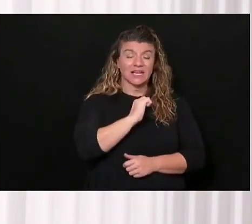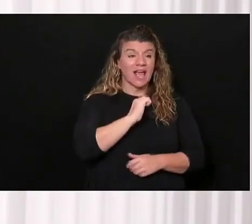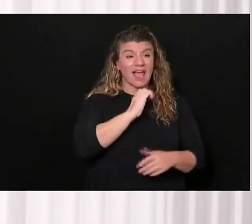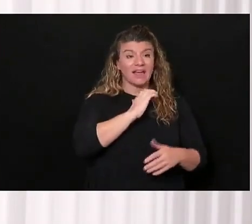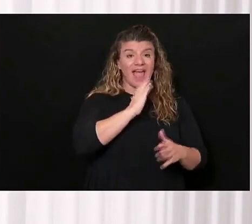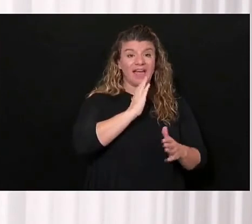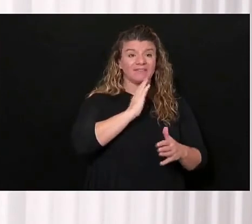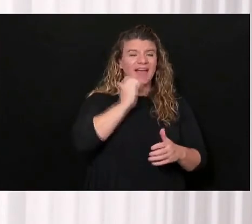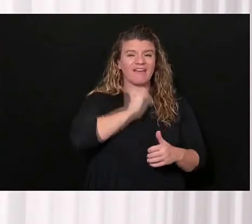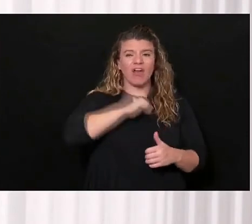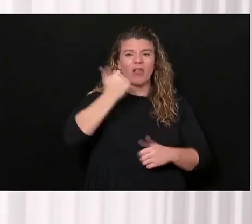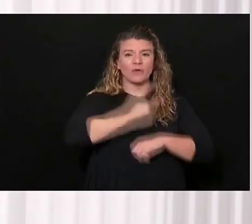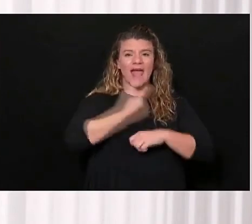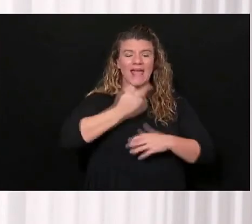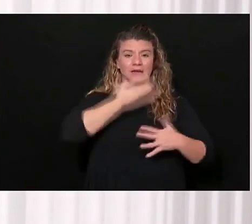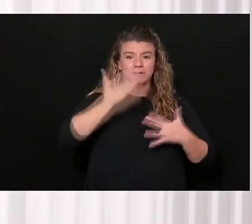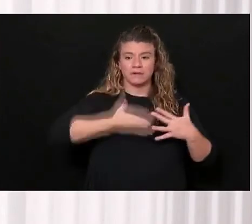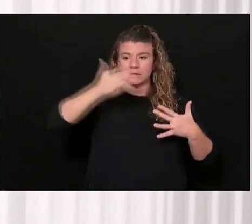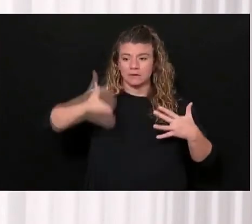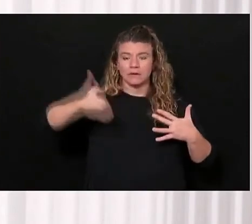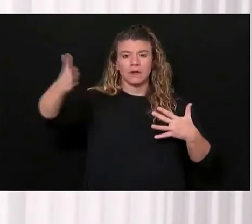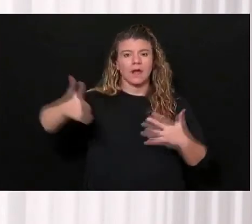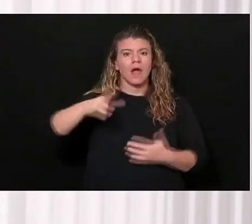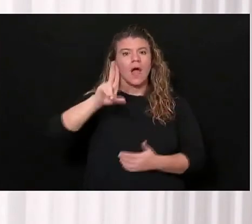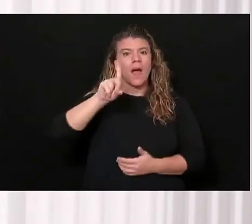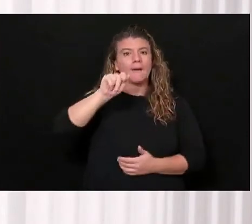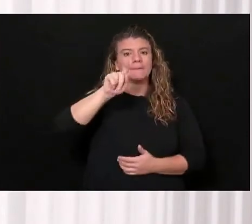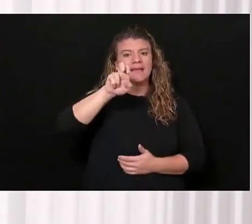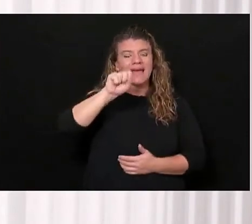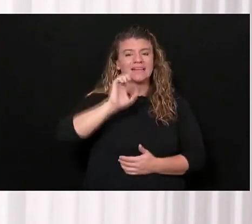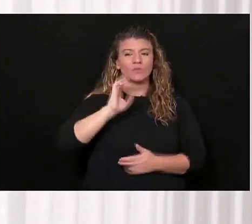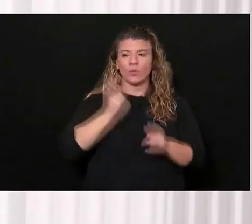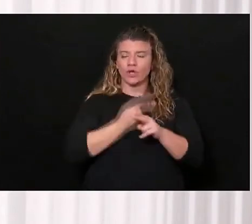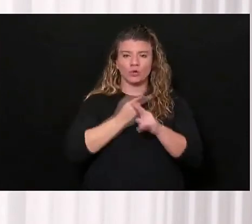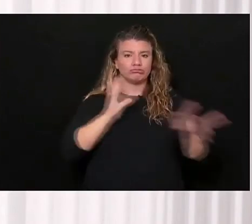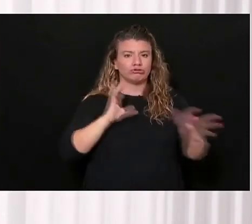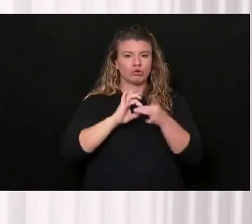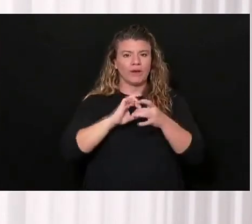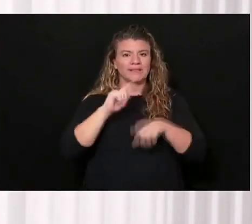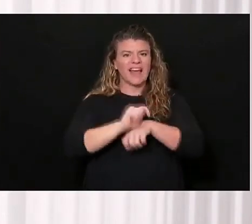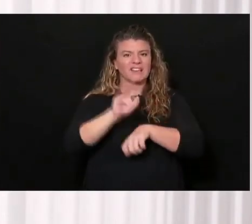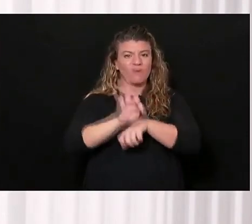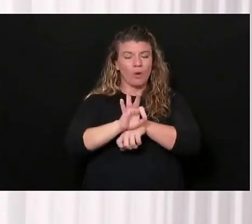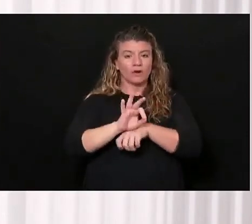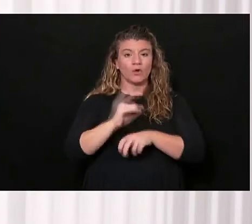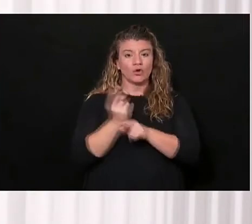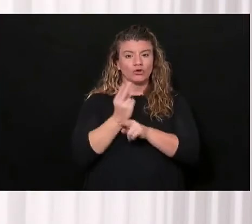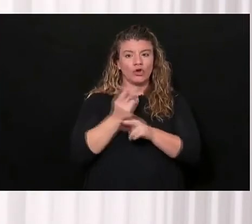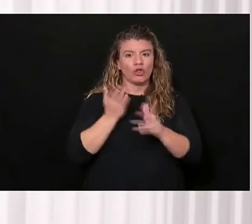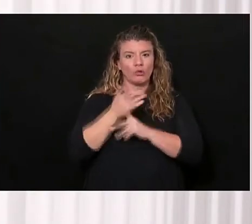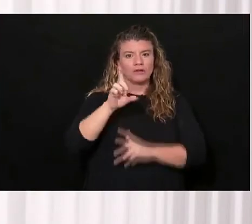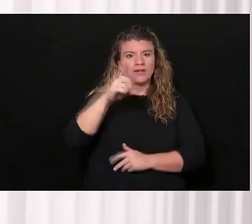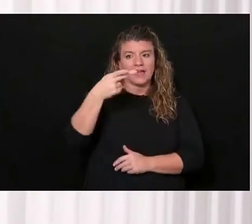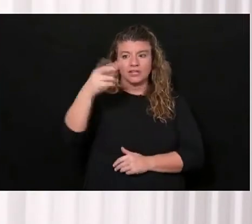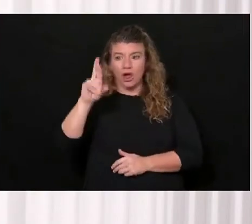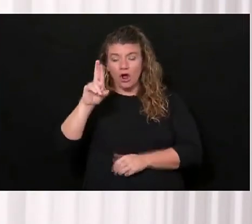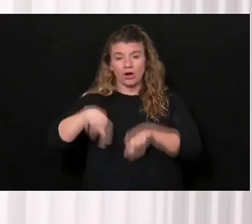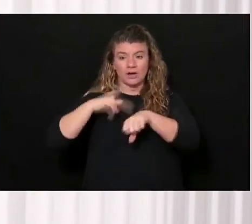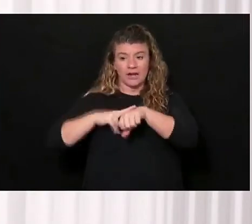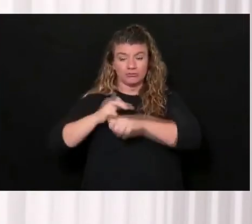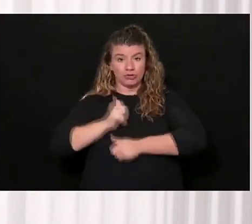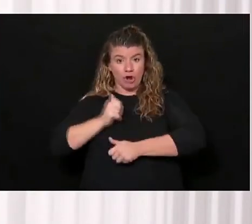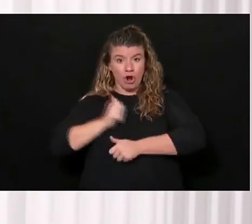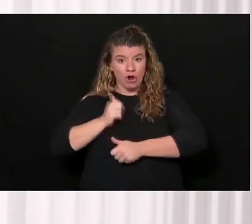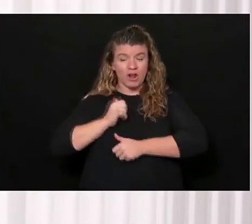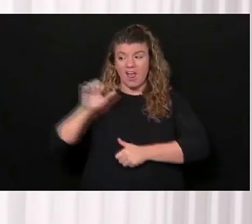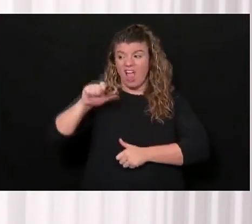day updates that use joint task force constructs where DHHR and the National Guard and